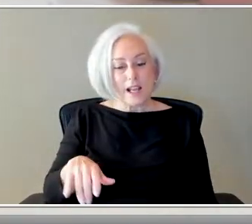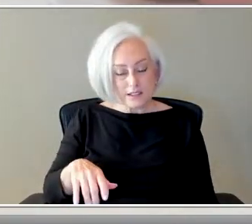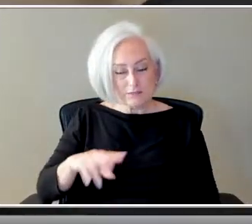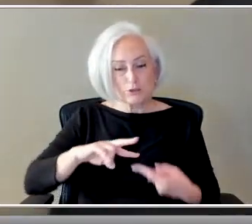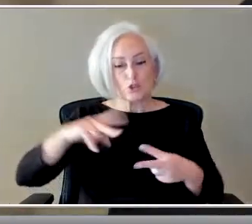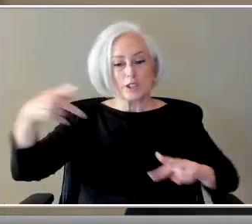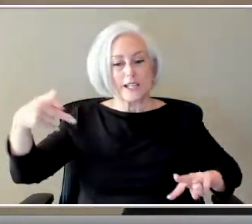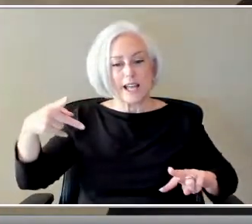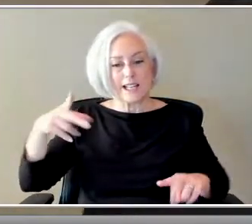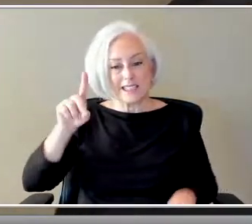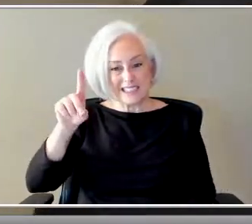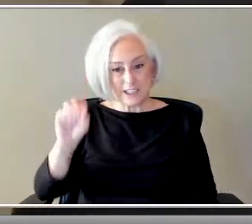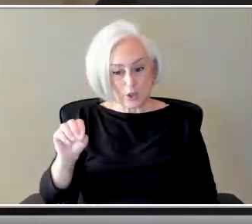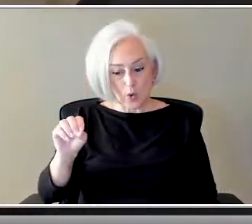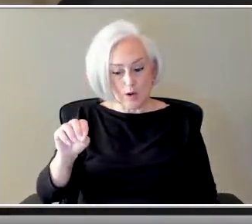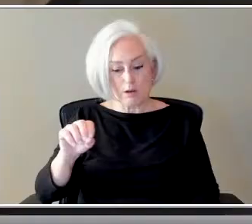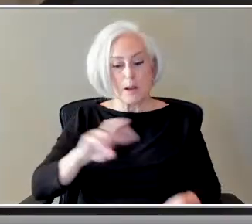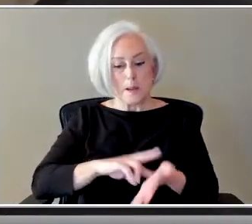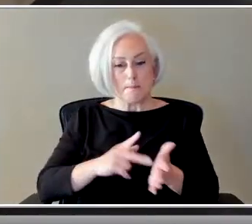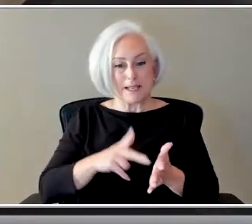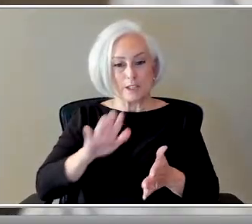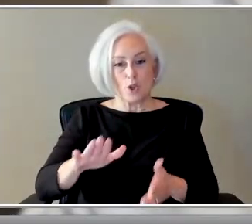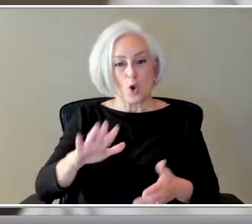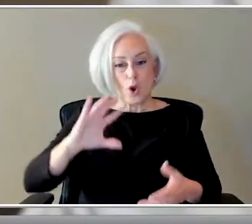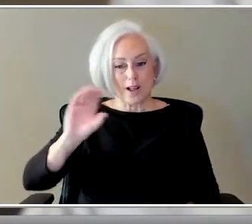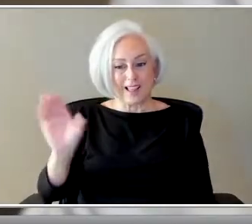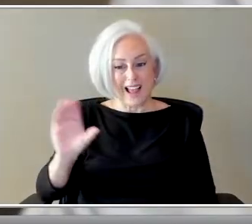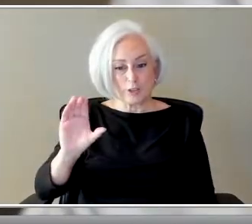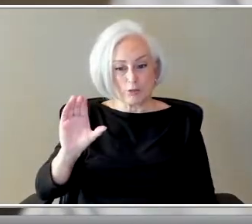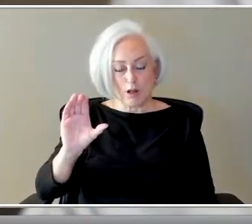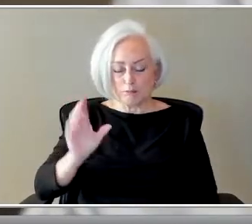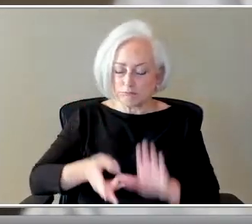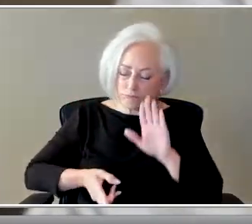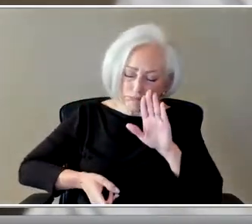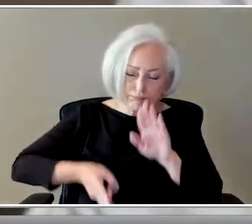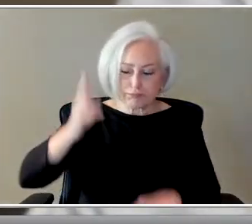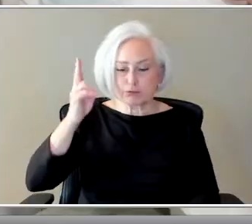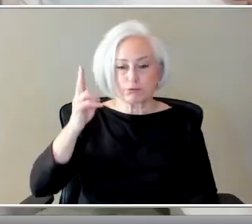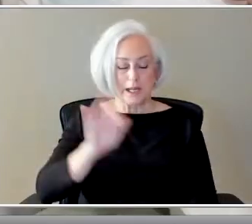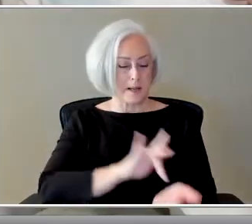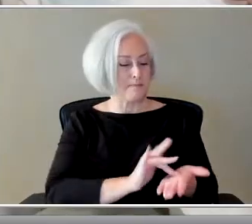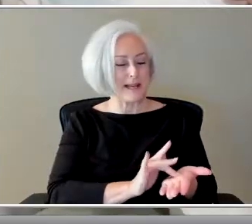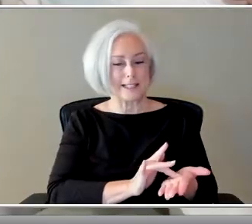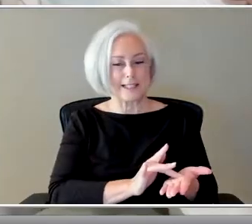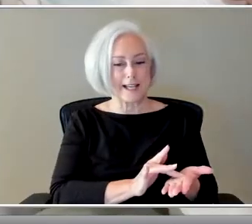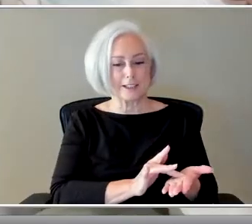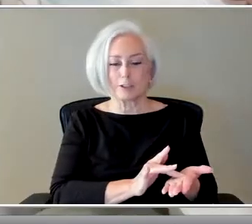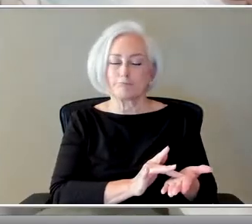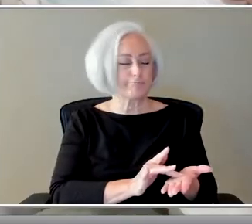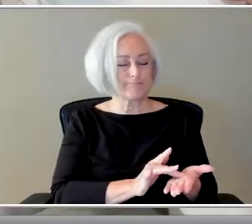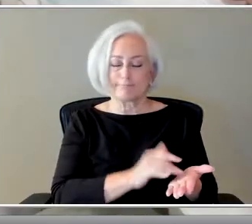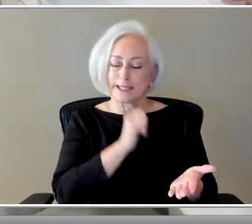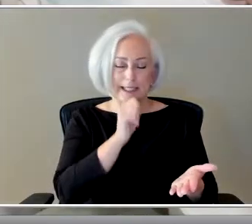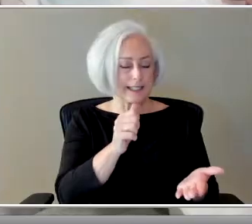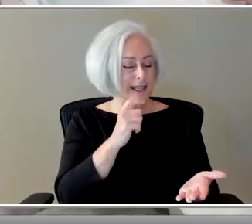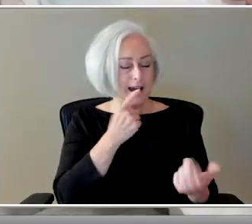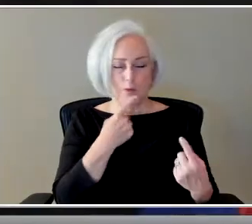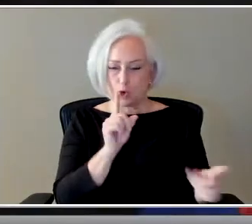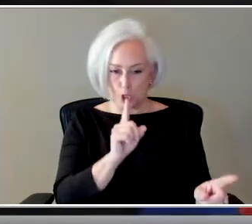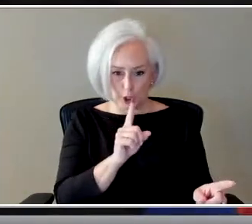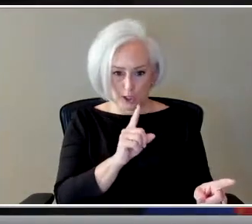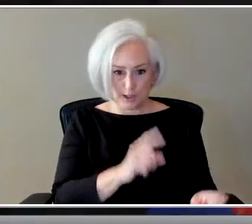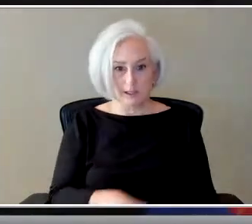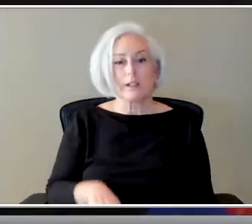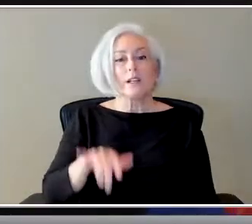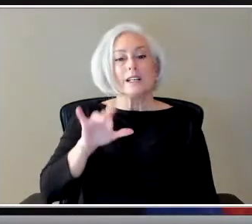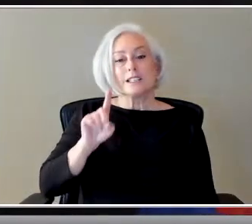sky high. Medication won't lower it. The only thing that works is this treatment, administered by Dr. Patrick Moriarty at the